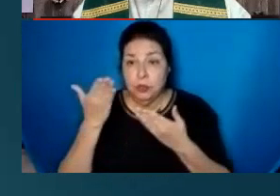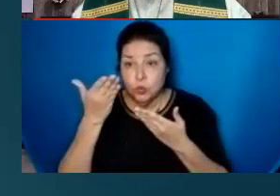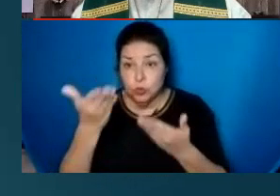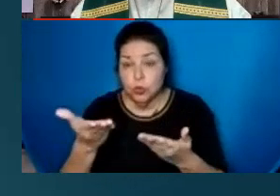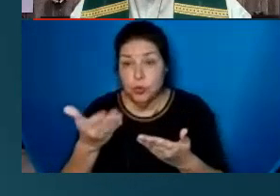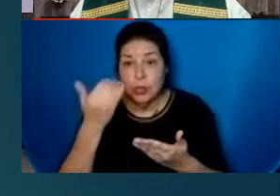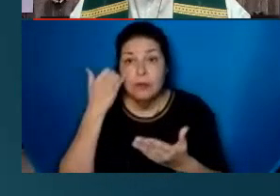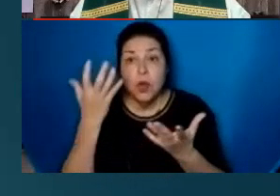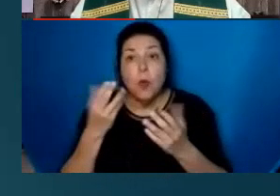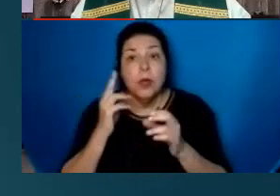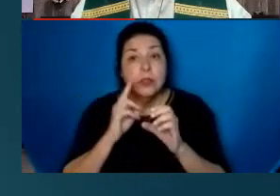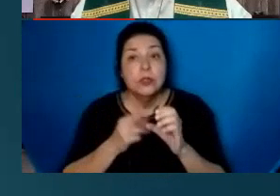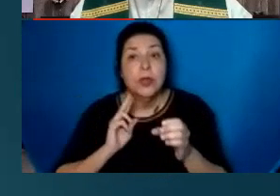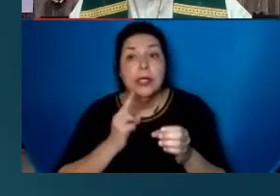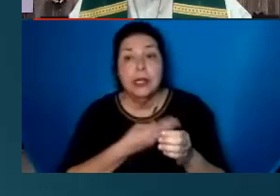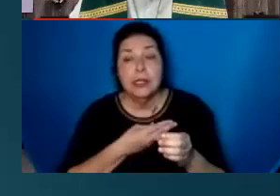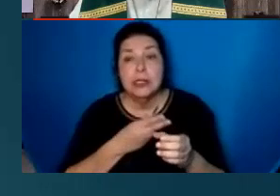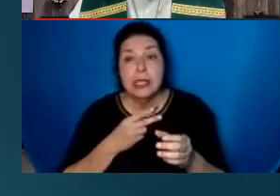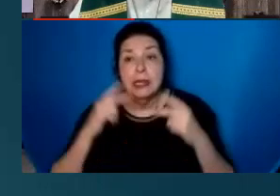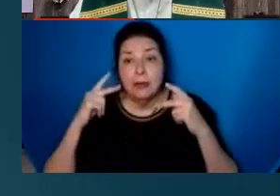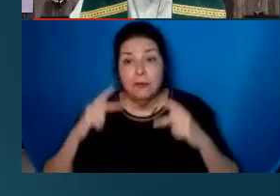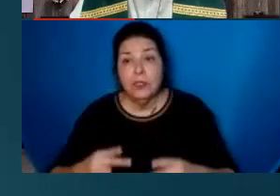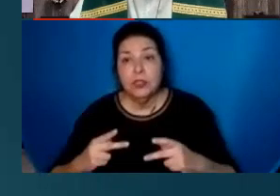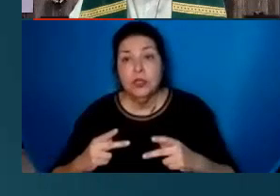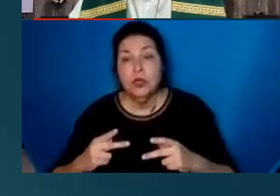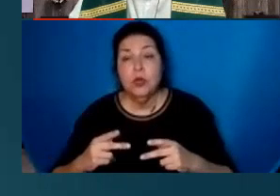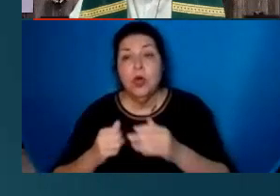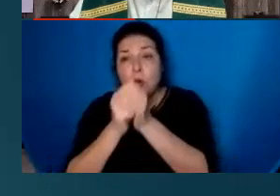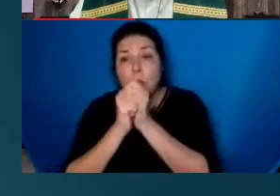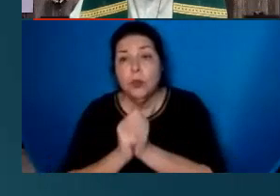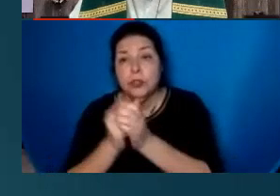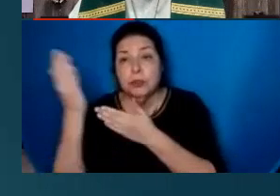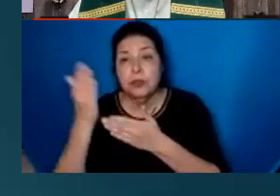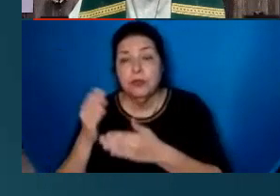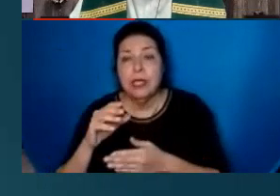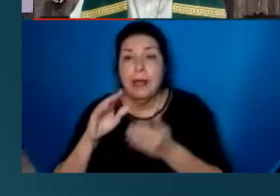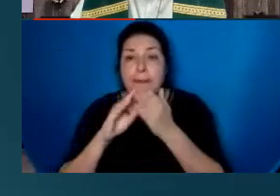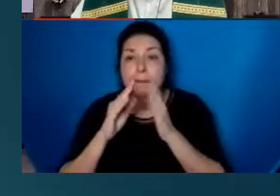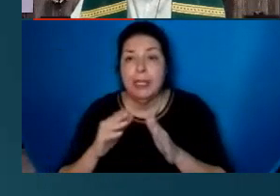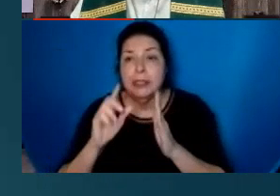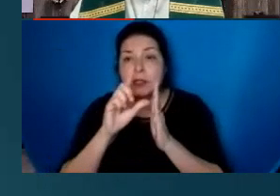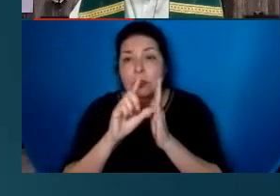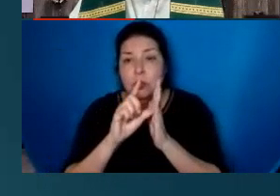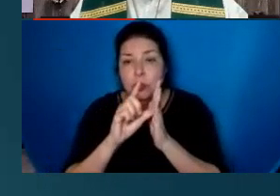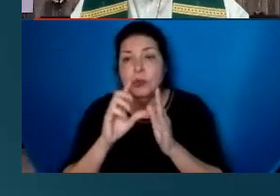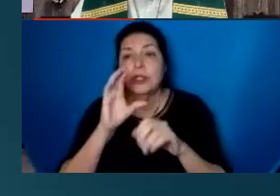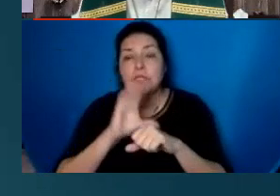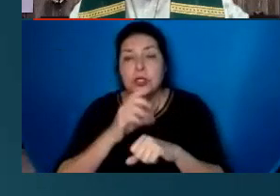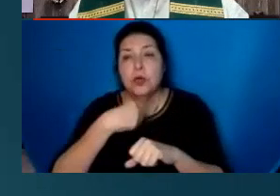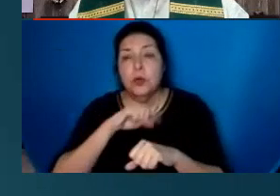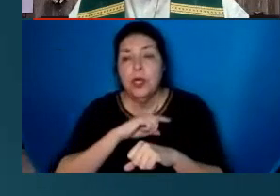If you would like to join us in a physical worship service at Peace Lutheran Church, we are located